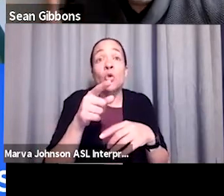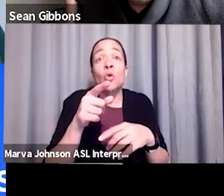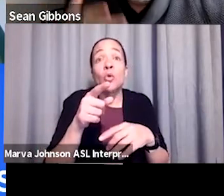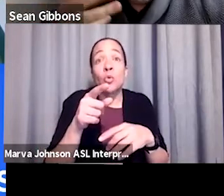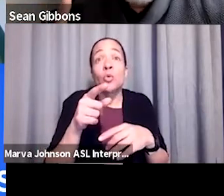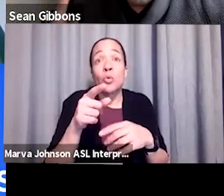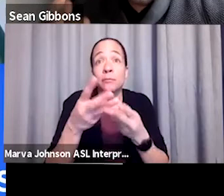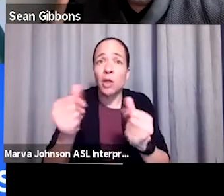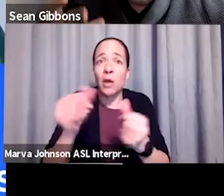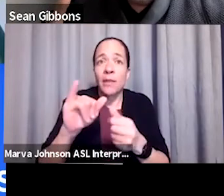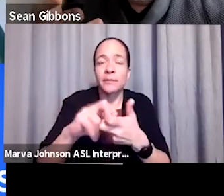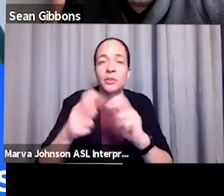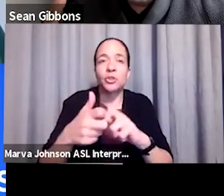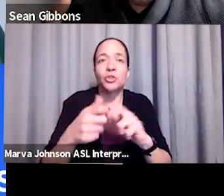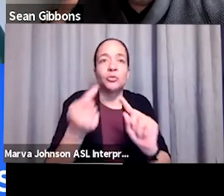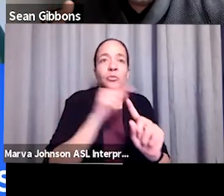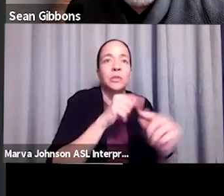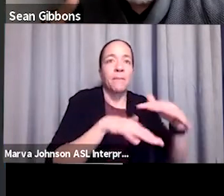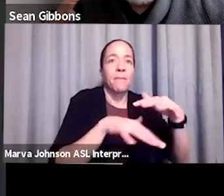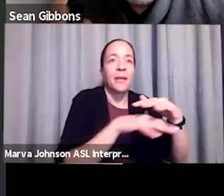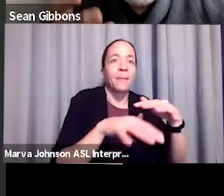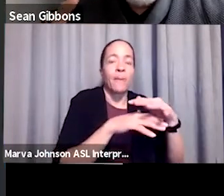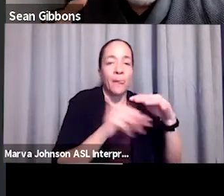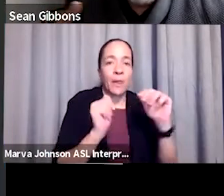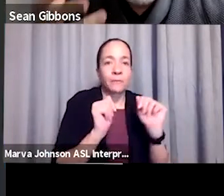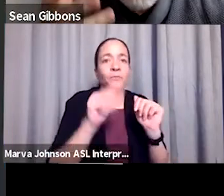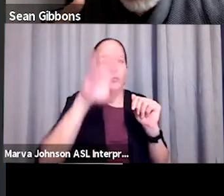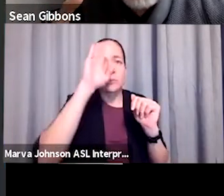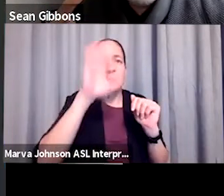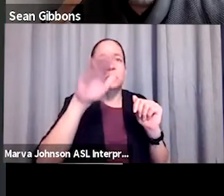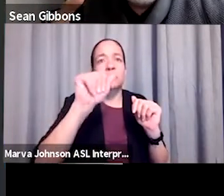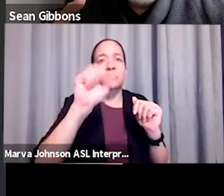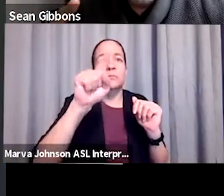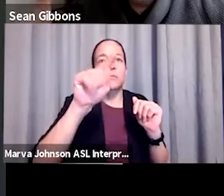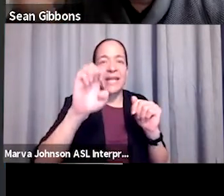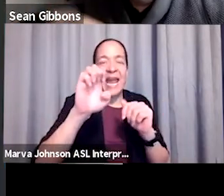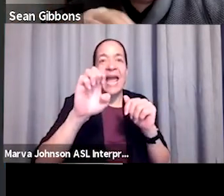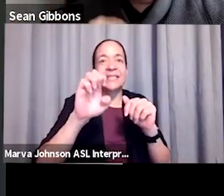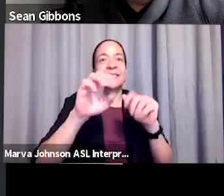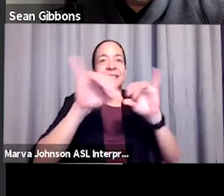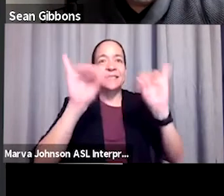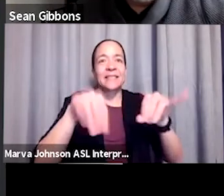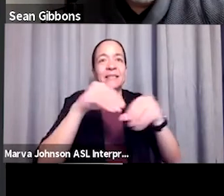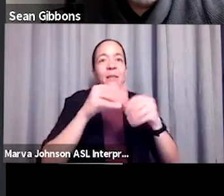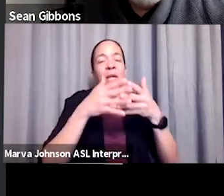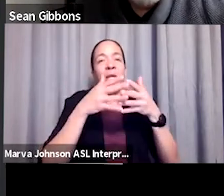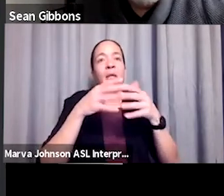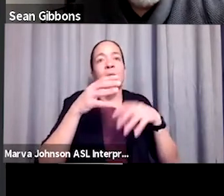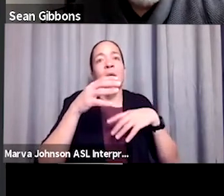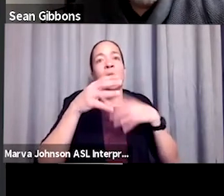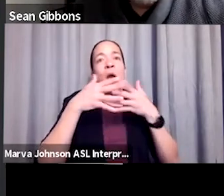he offers is keeping people in their place with the caste system in America is the meta-narrative, but we focus on debating racism.